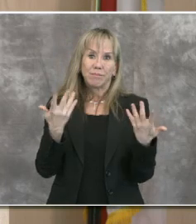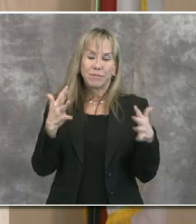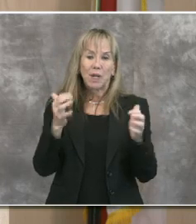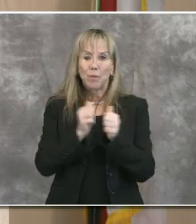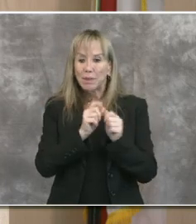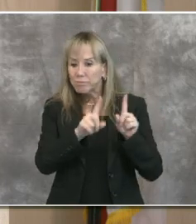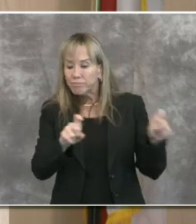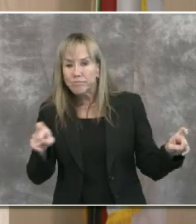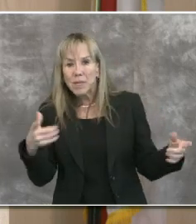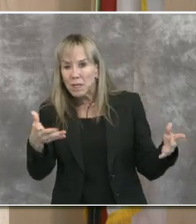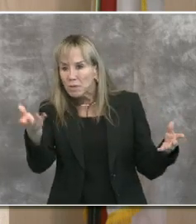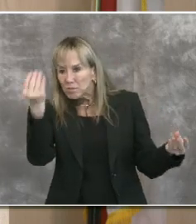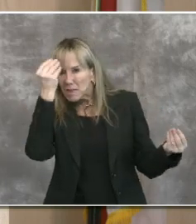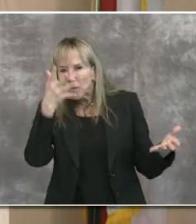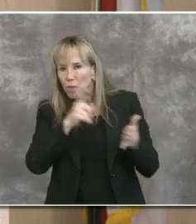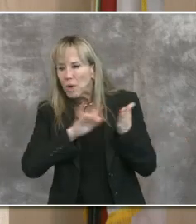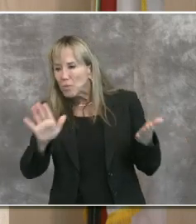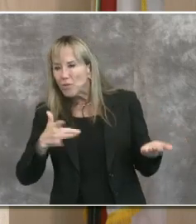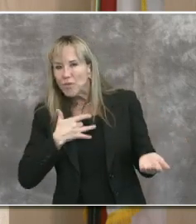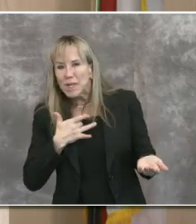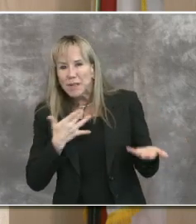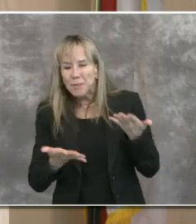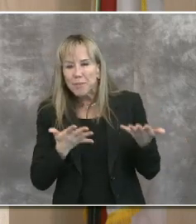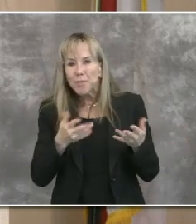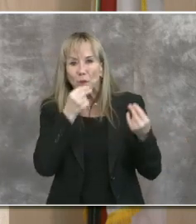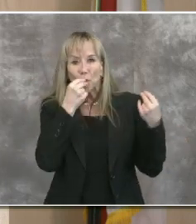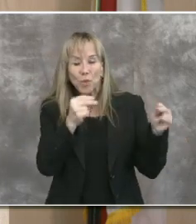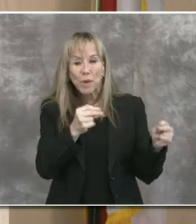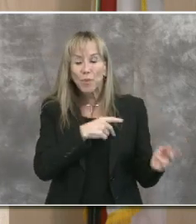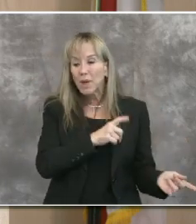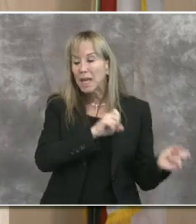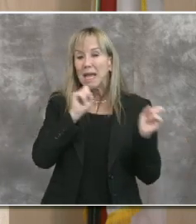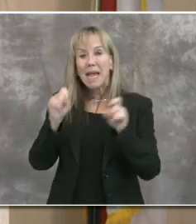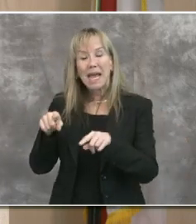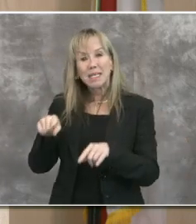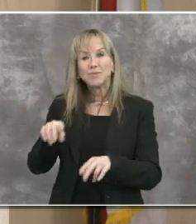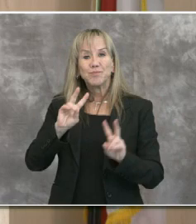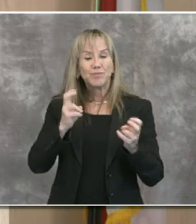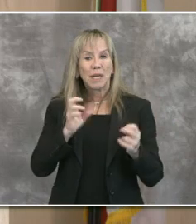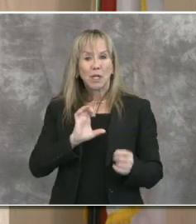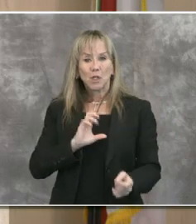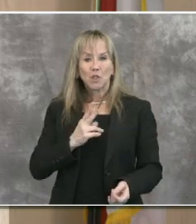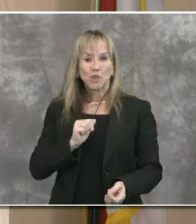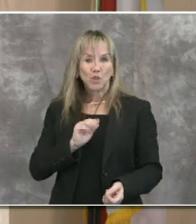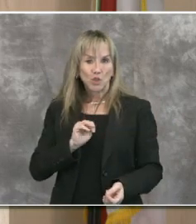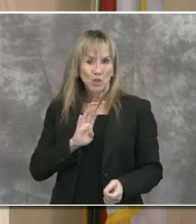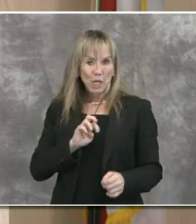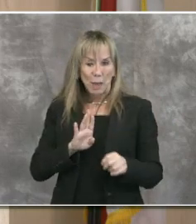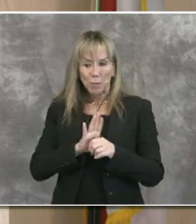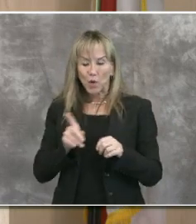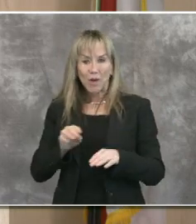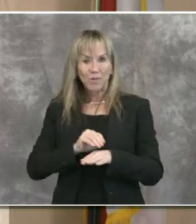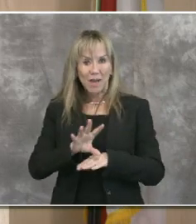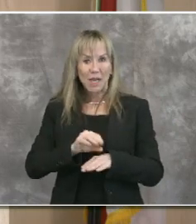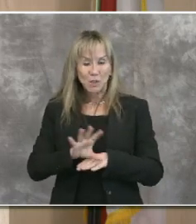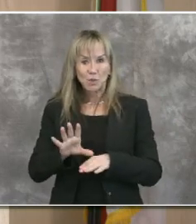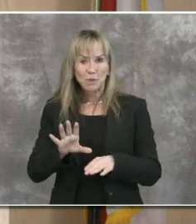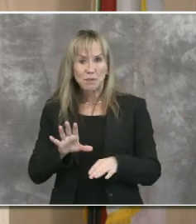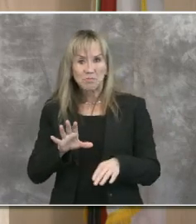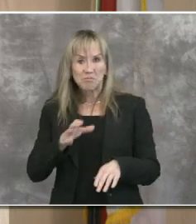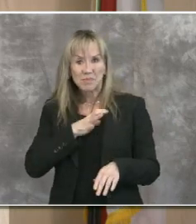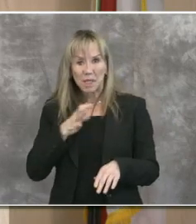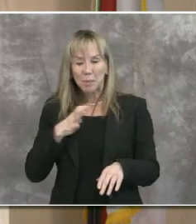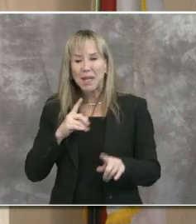asked them to provide input. We have the Chamber Advisory Committee, and they are providing input. There are various sectors